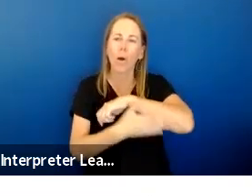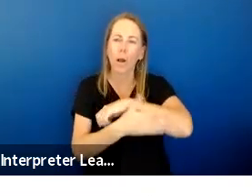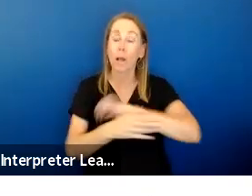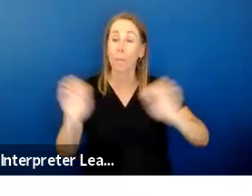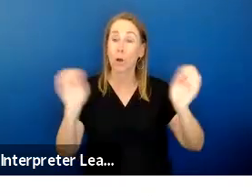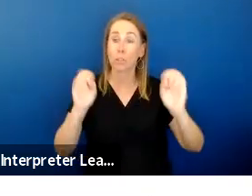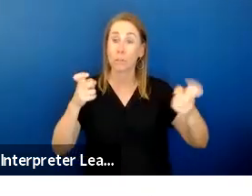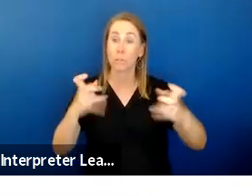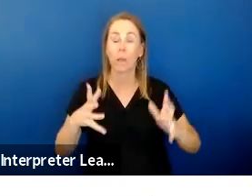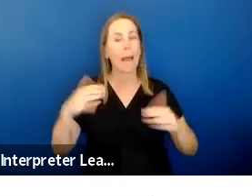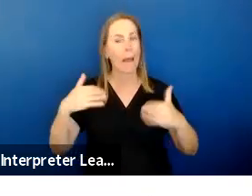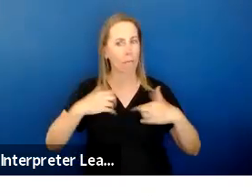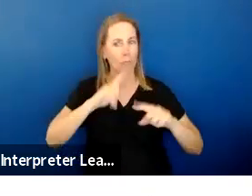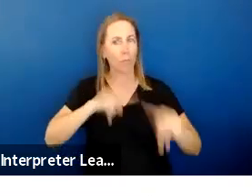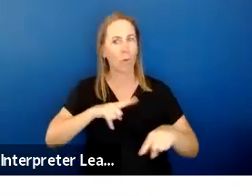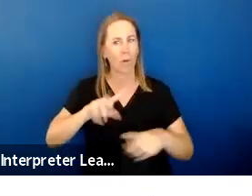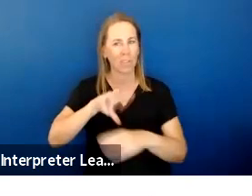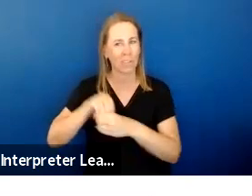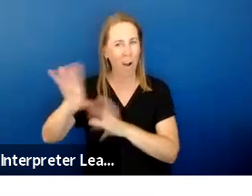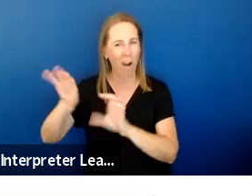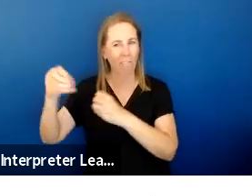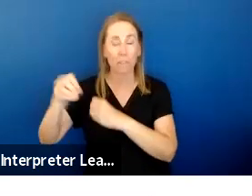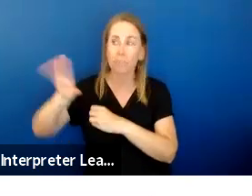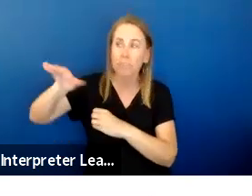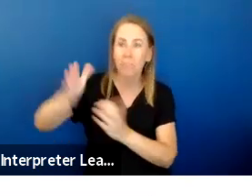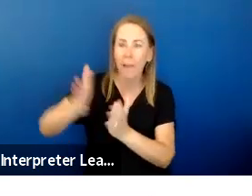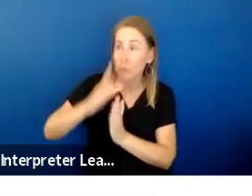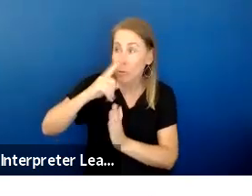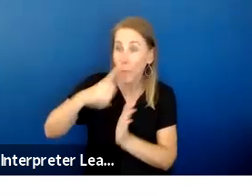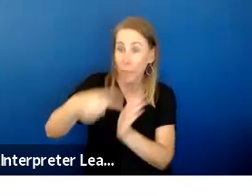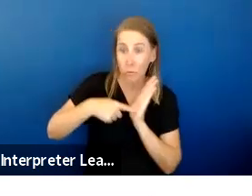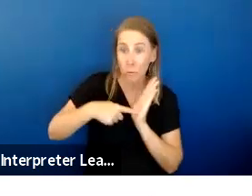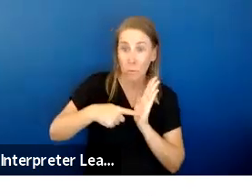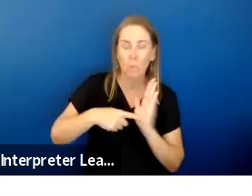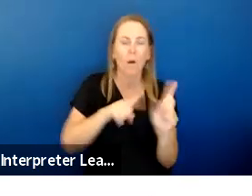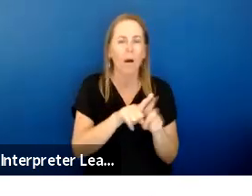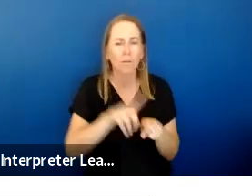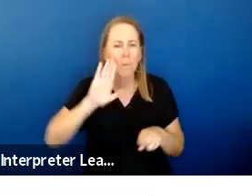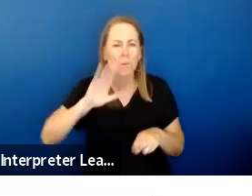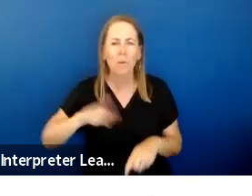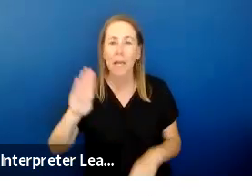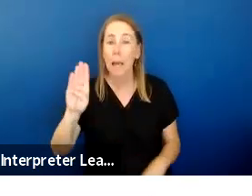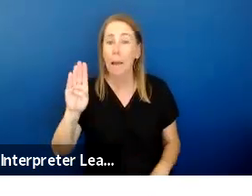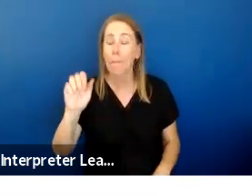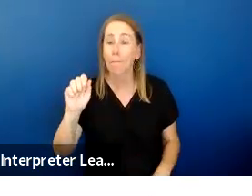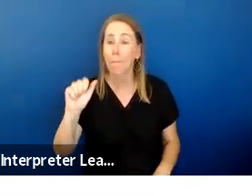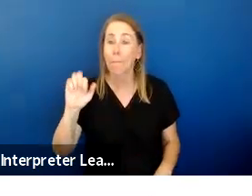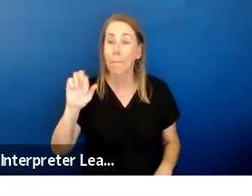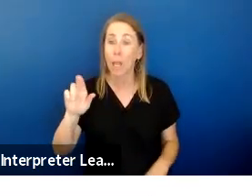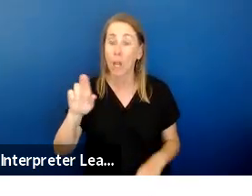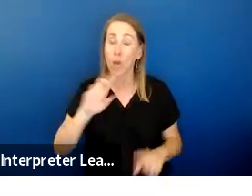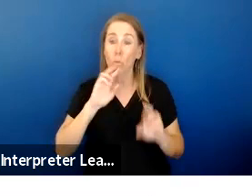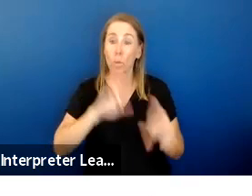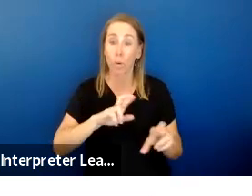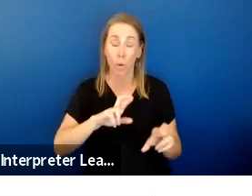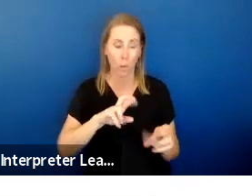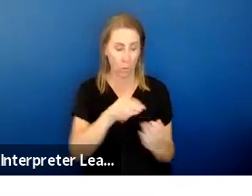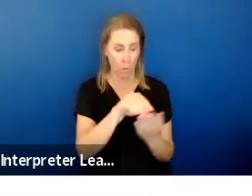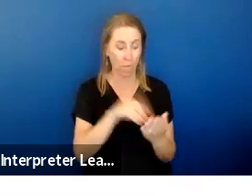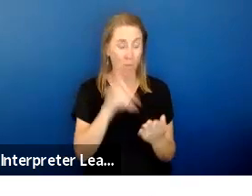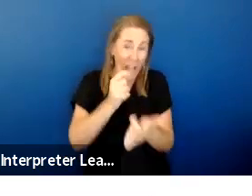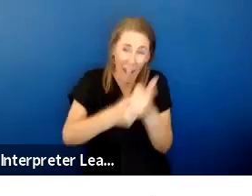in their office for people to review. And just to be aware, BEAR reports aren't completed for every wildfire. So